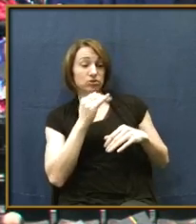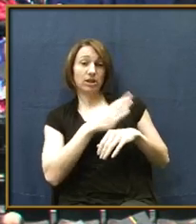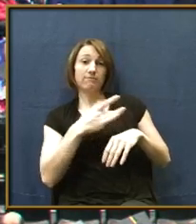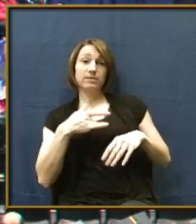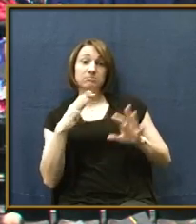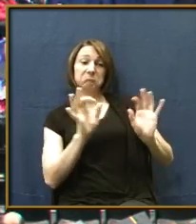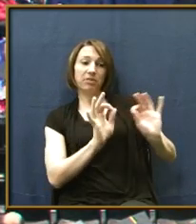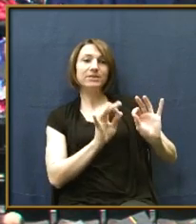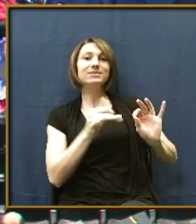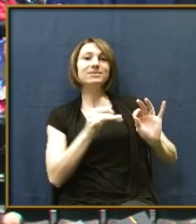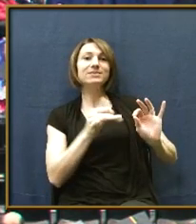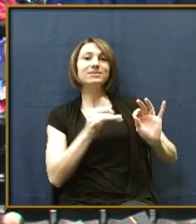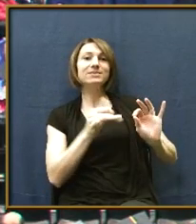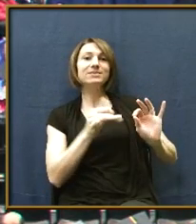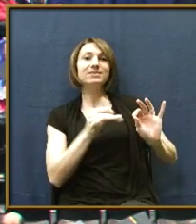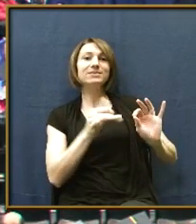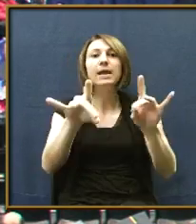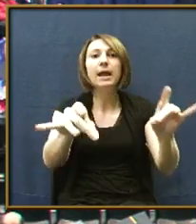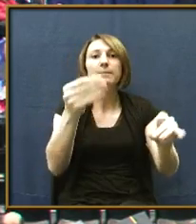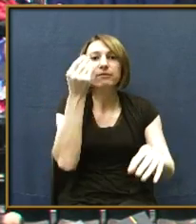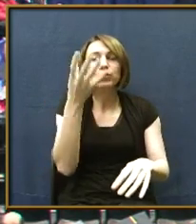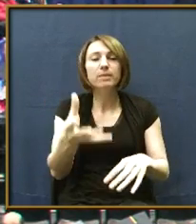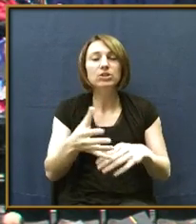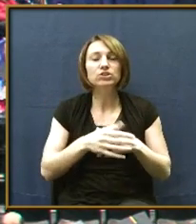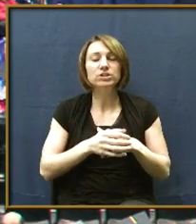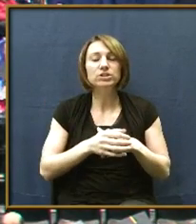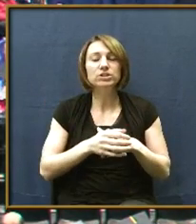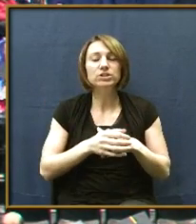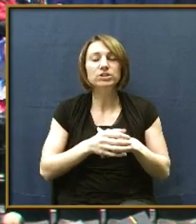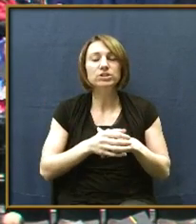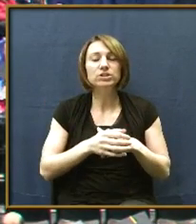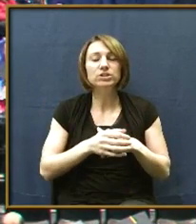I work for Frito-Lay every single day from ASU.